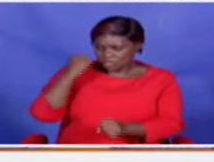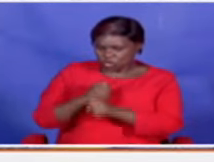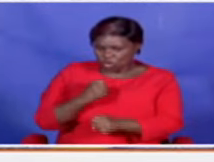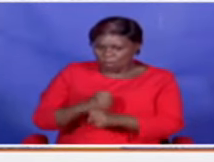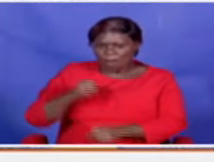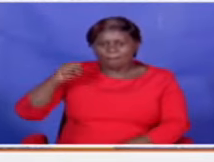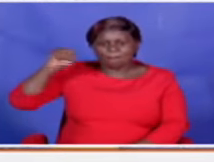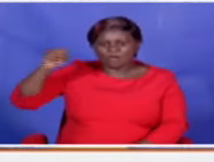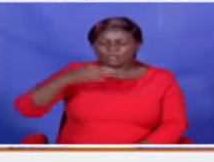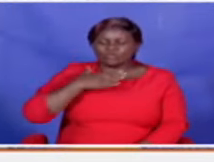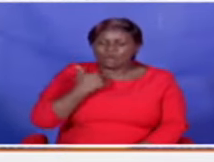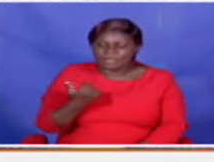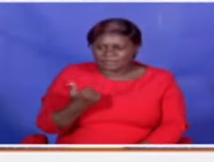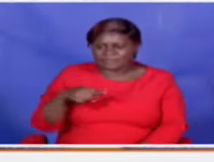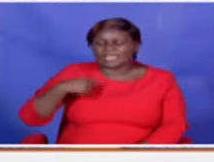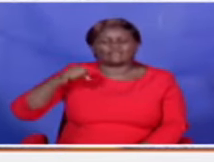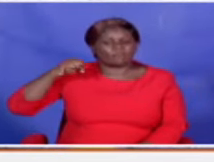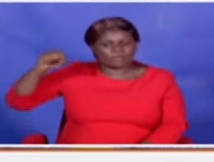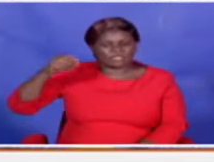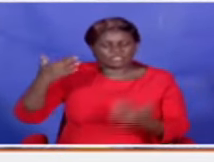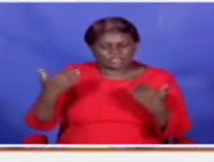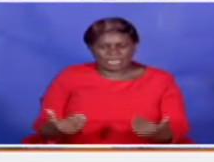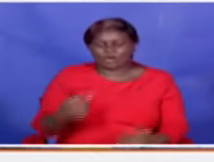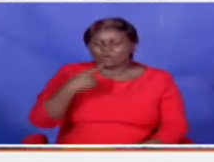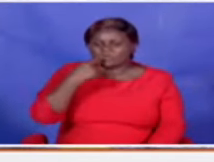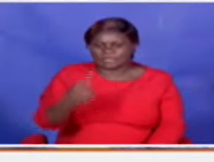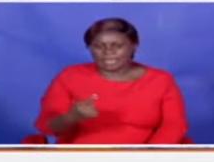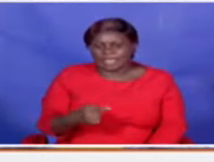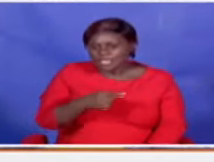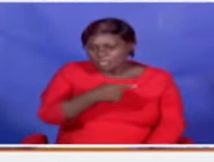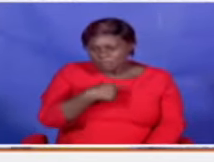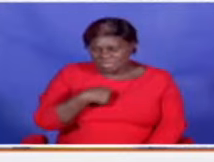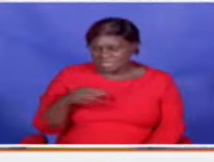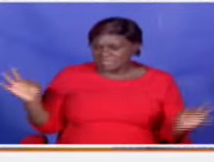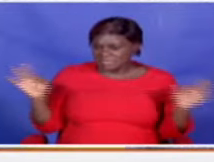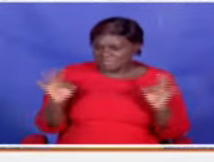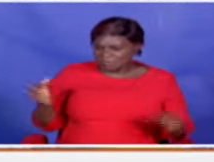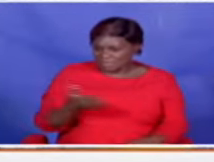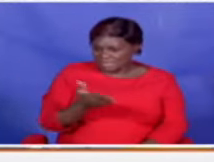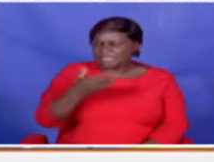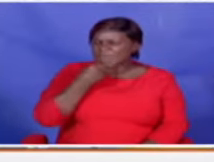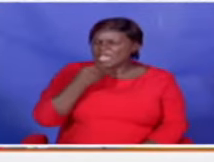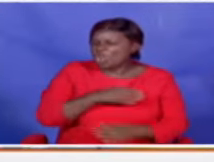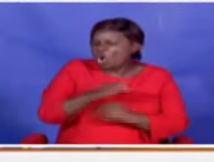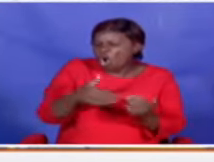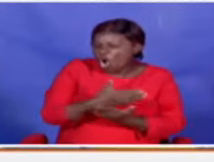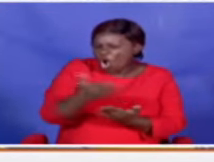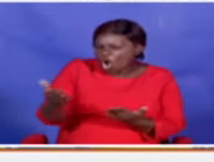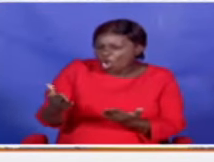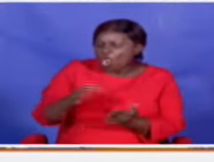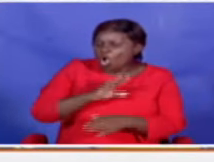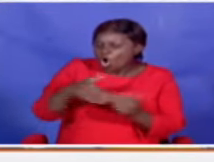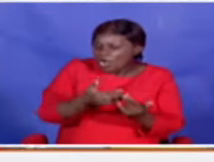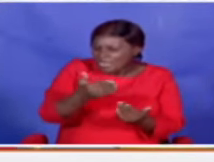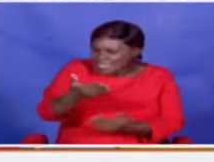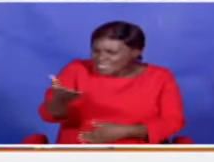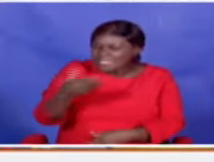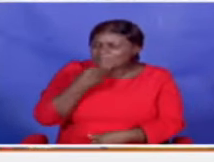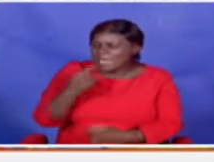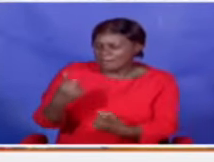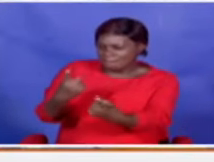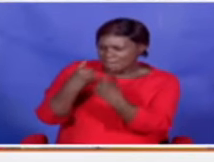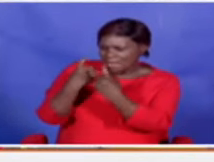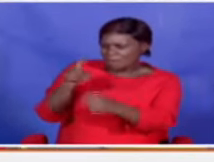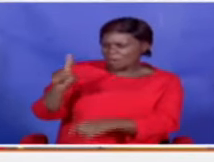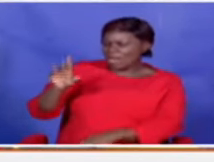ni siasa mnataka tuchape, tutachapa sasa. Kwa sababu mimi nashangaa, hawa wanaume wote, all these men fighting